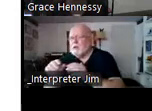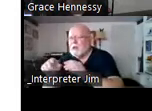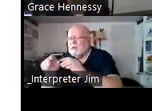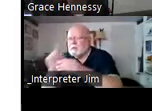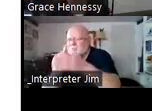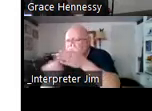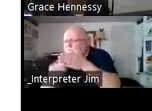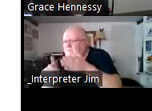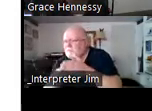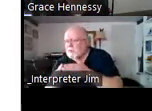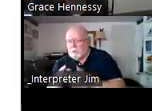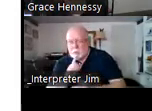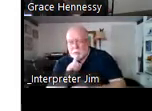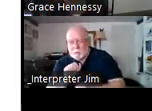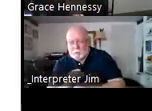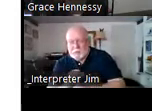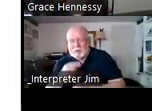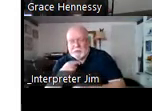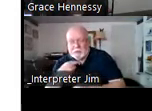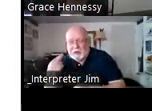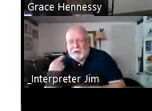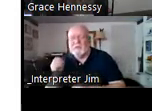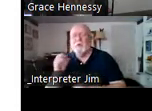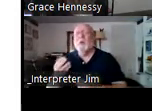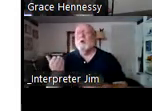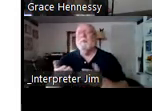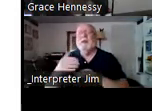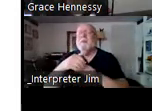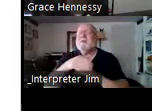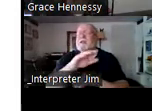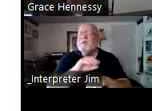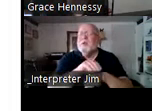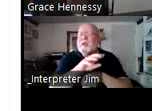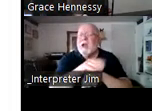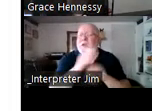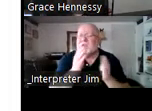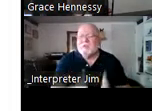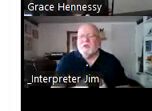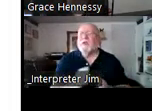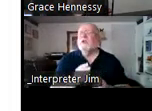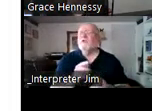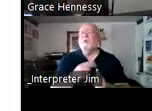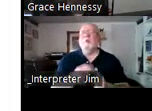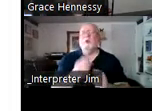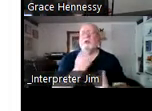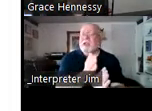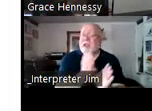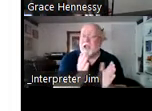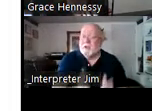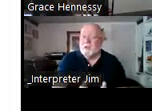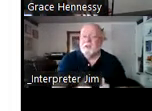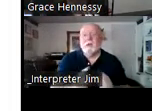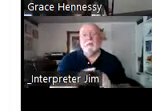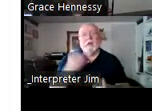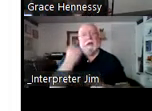may just need to talk to a counselor, see a psychiatrist to get more evaluation. But if someone is moderate or high risk,